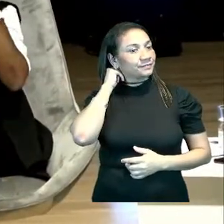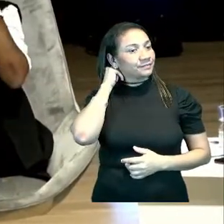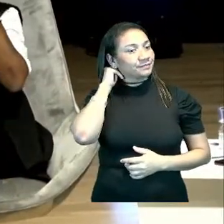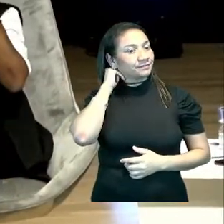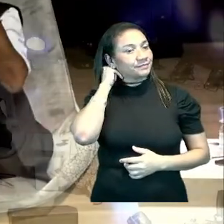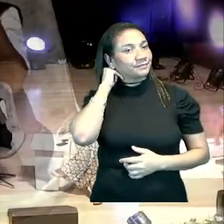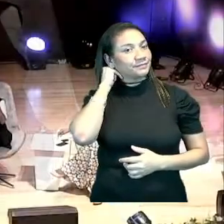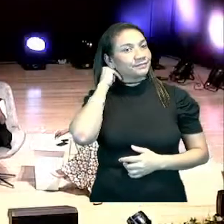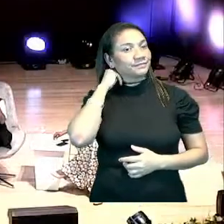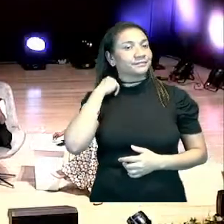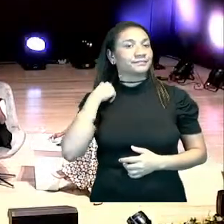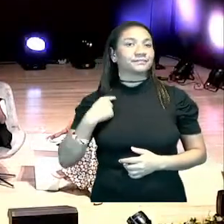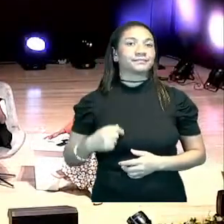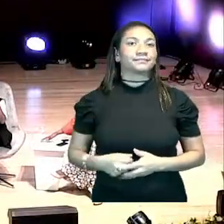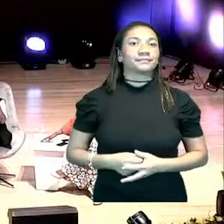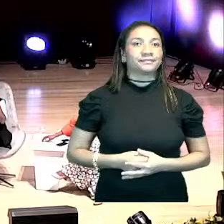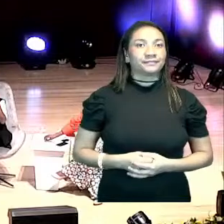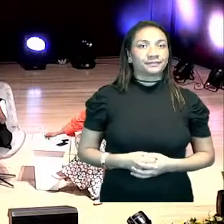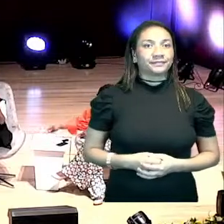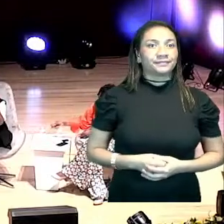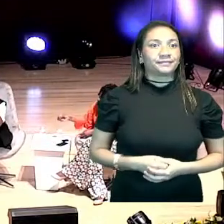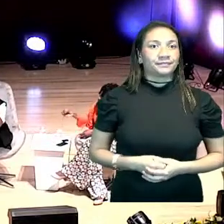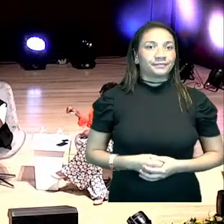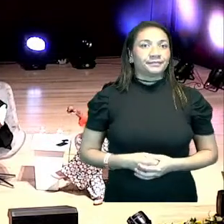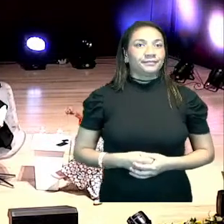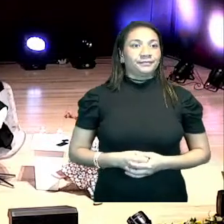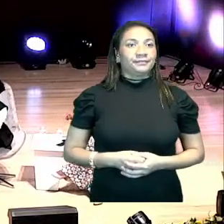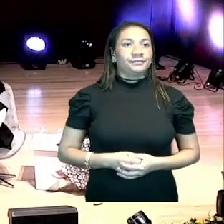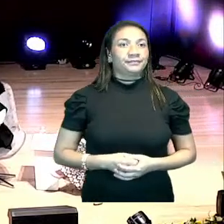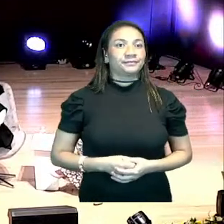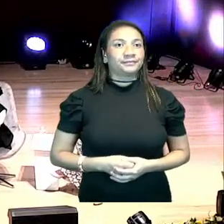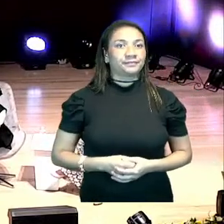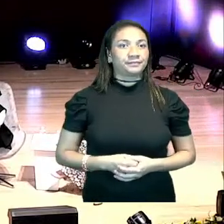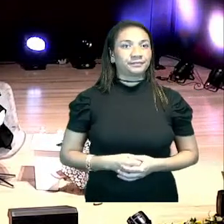Buenas tardes. Me llamo Gina.